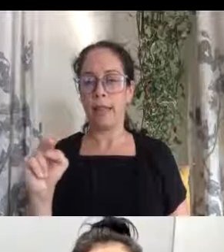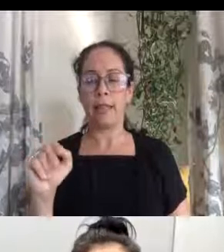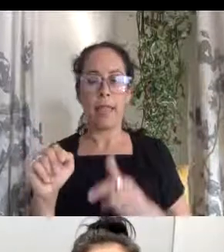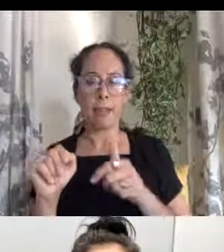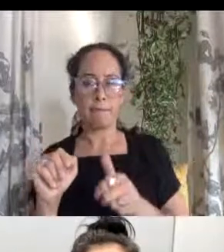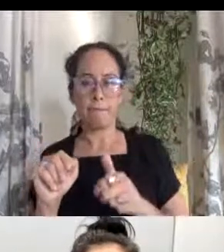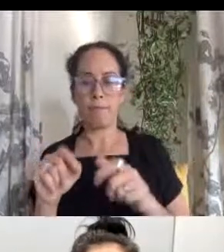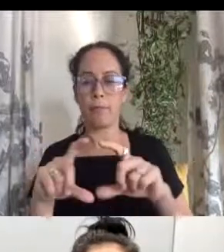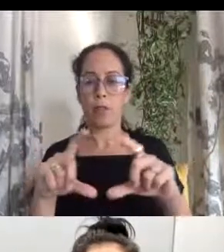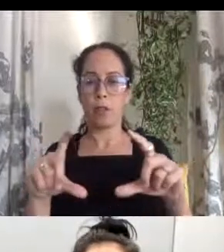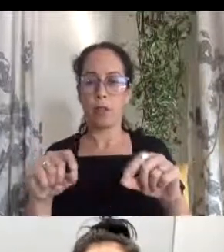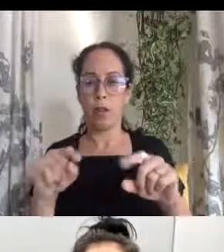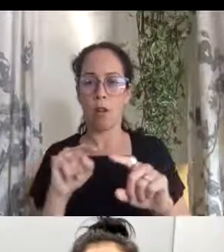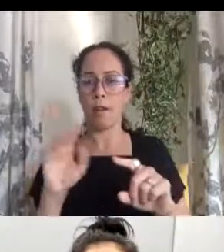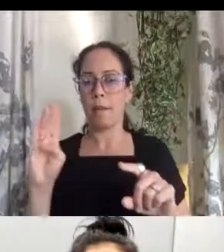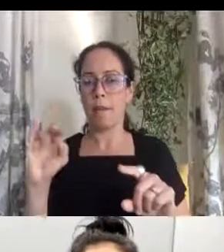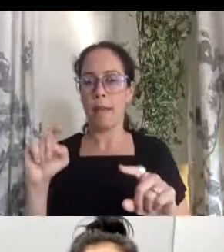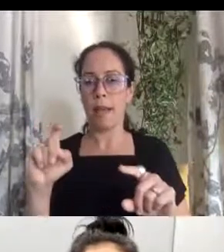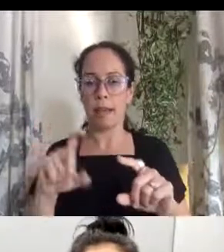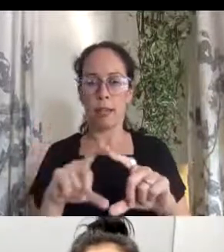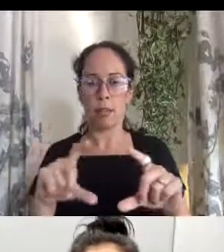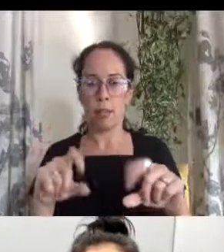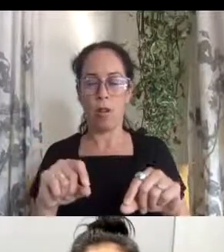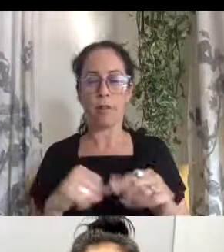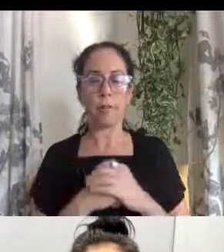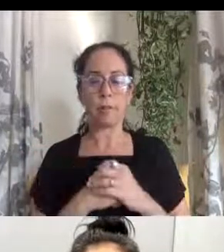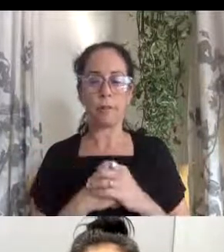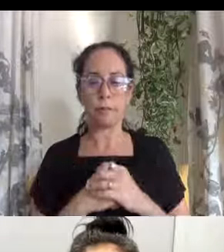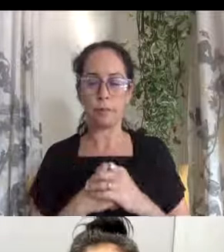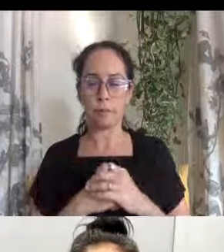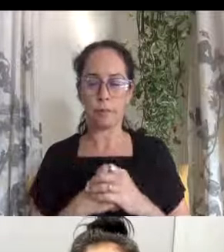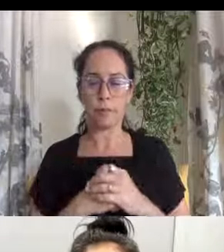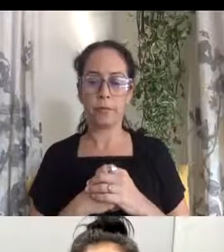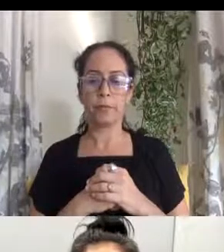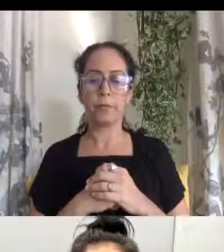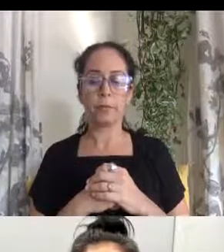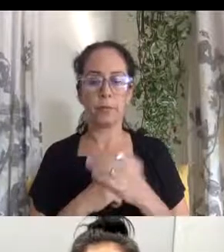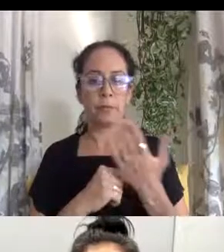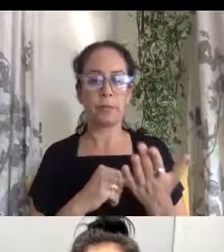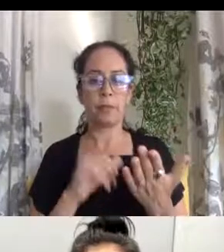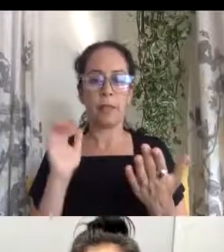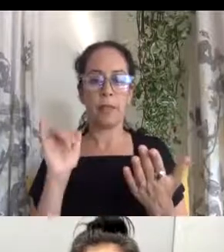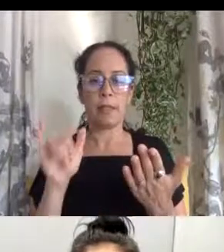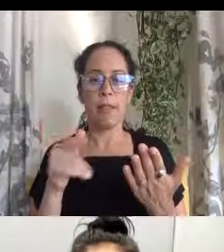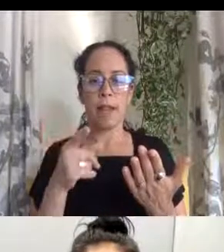card. And then they'll have this kind of like a 15-minute